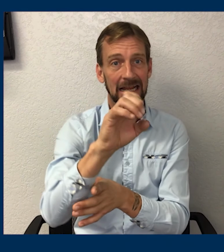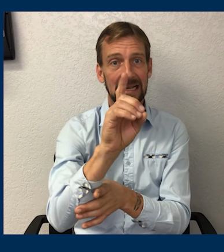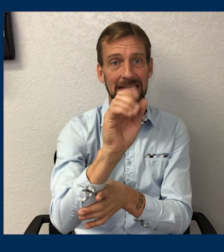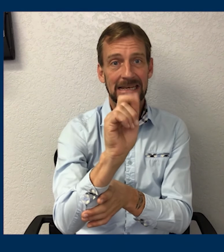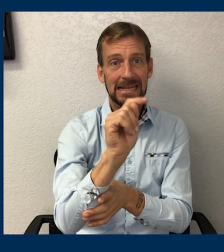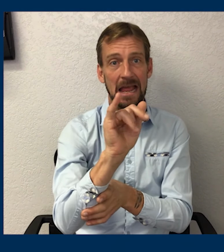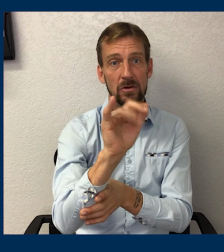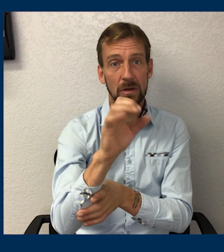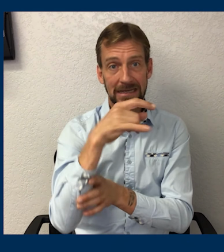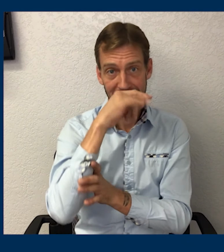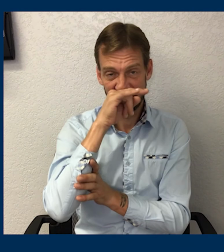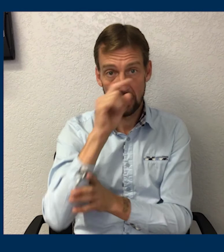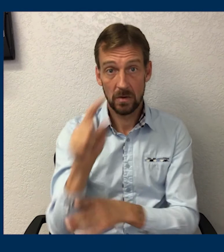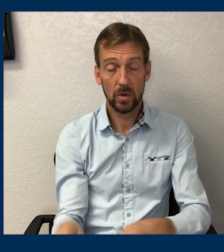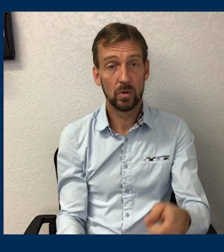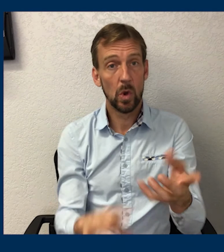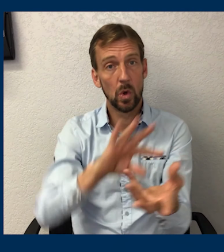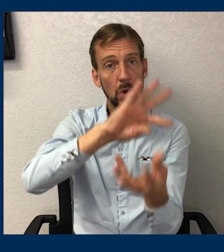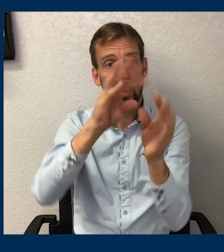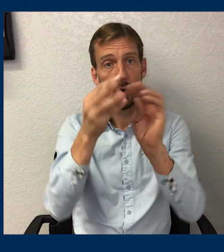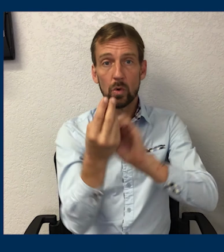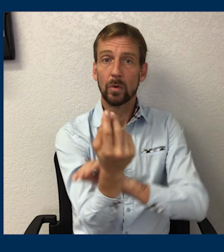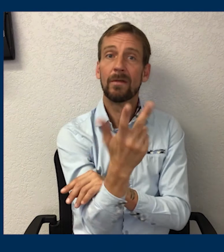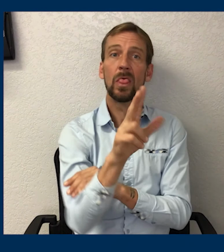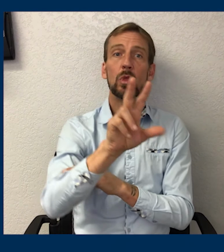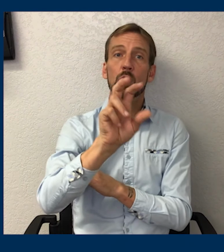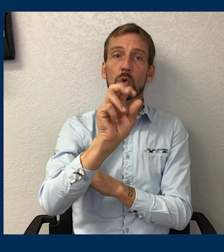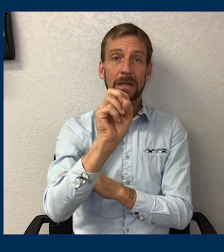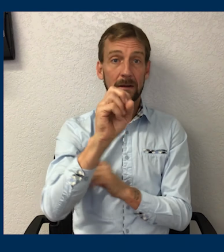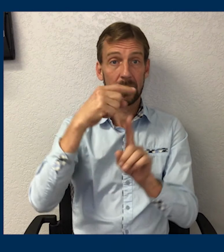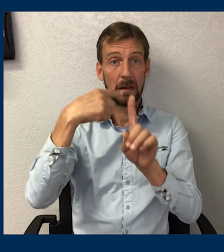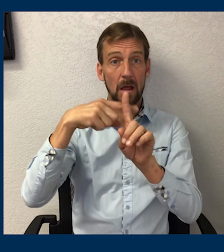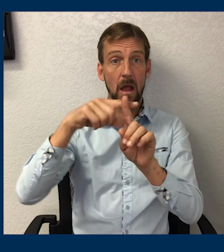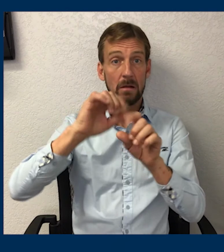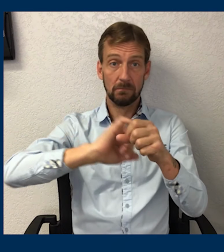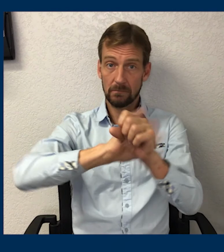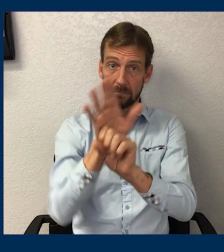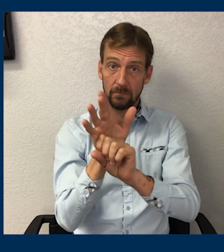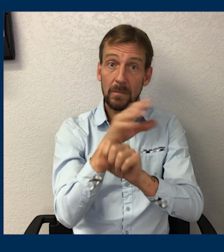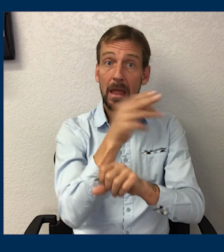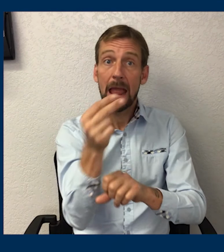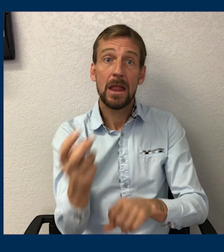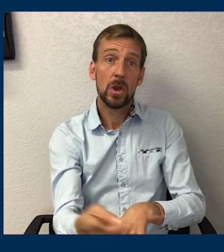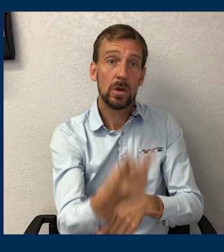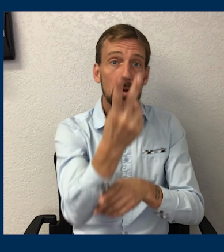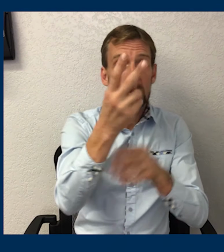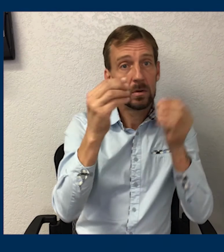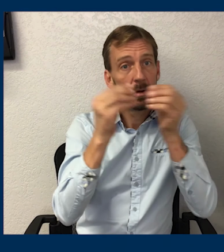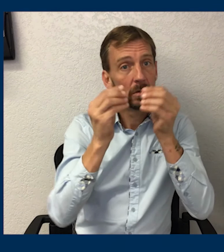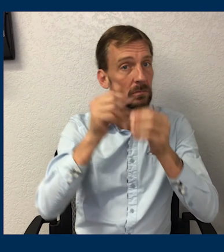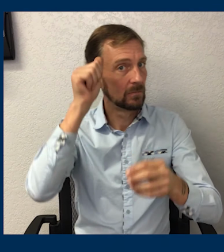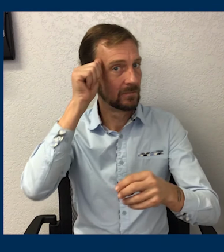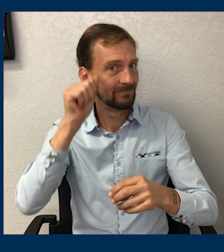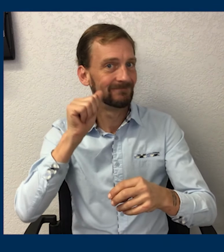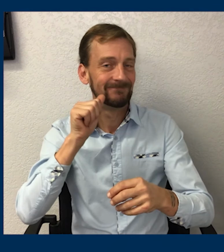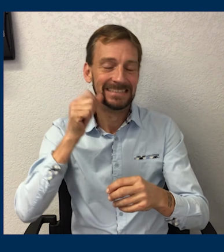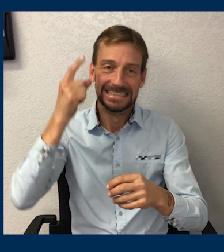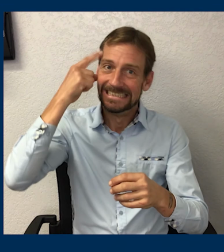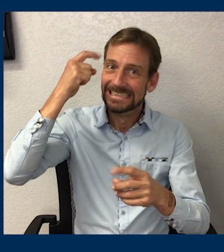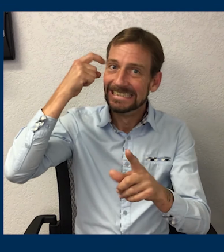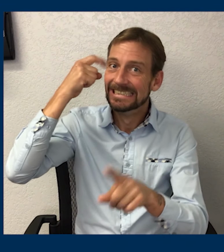patient, so a total of 30 positive cases, and then we have 2 more adults that are suspected